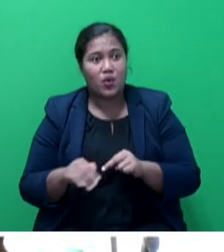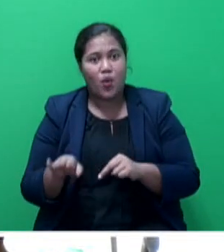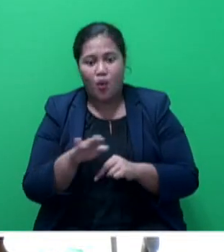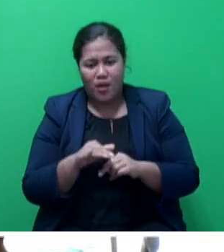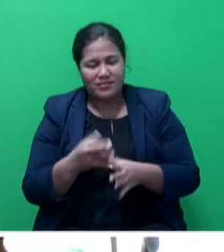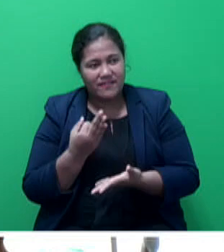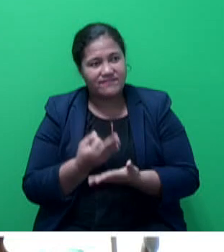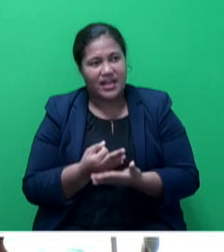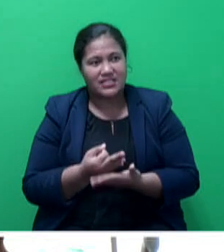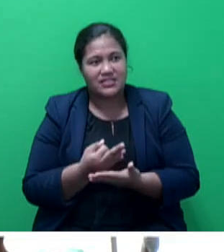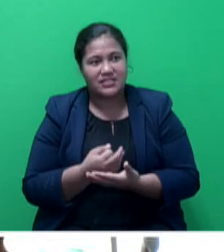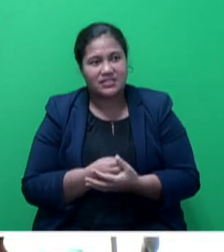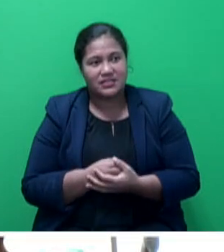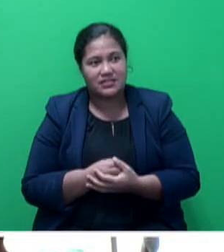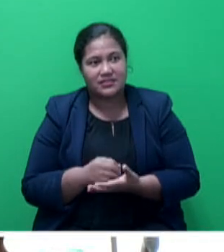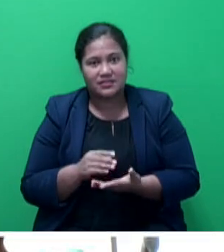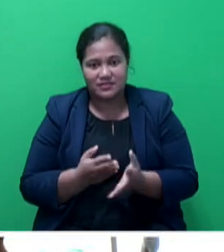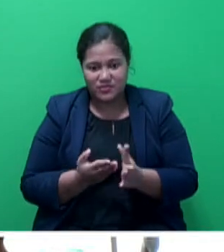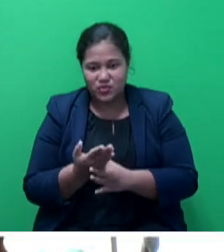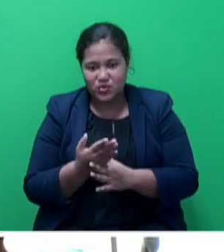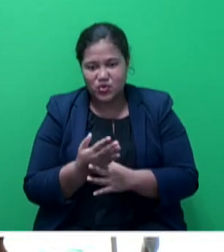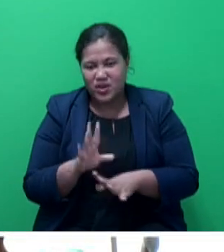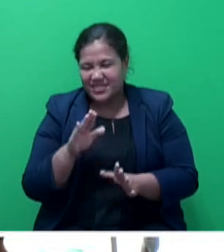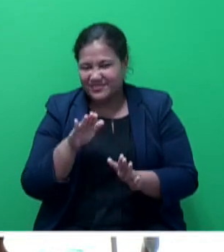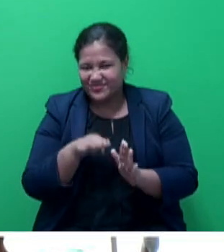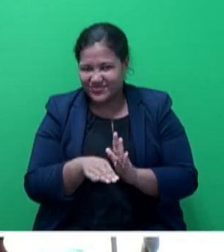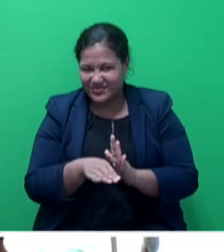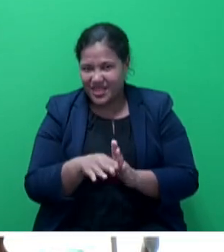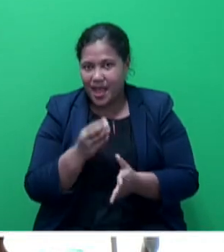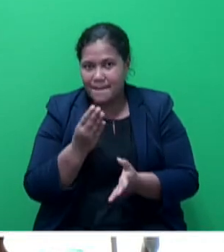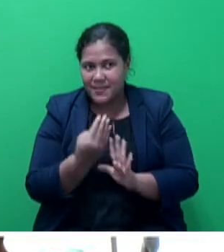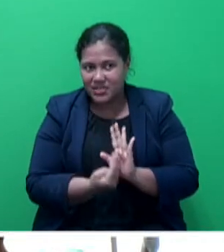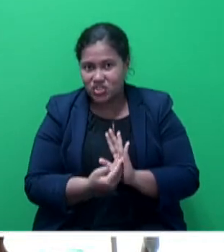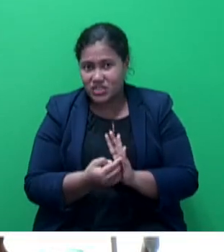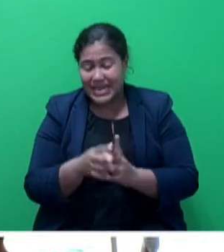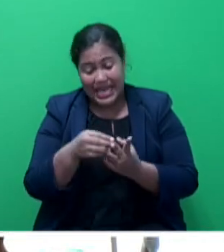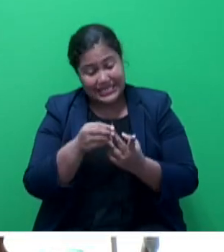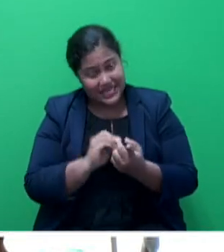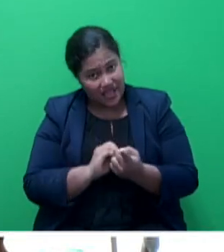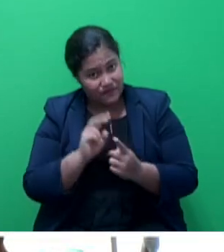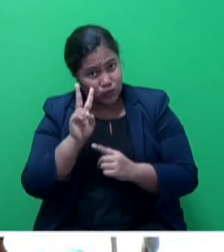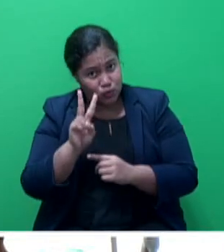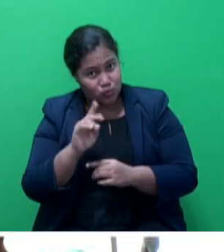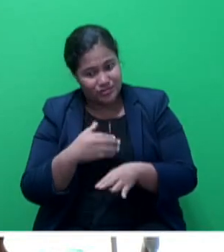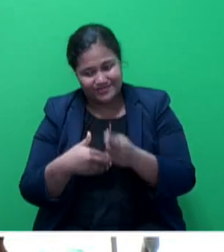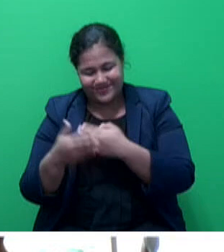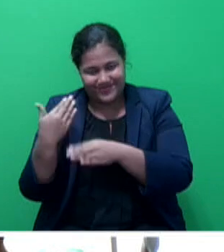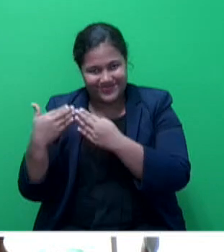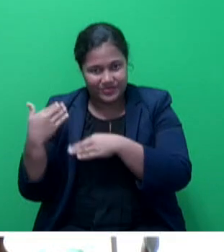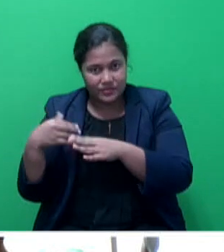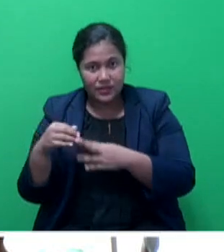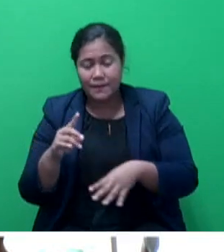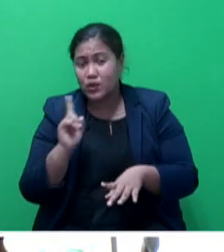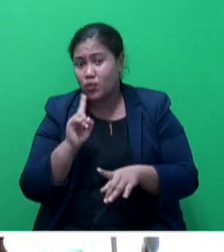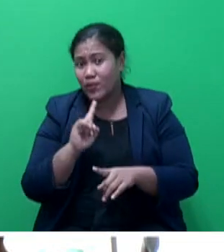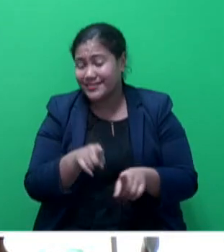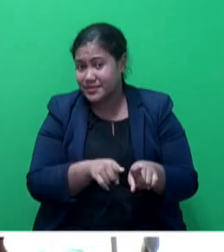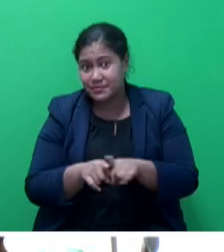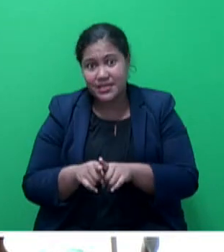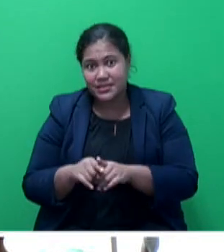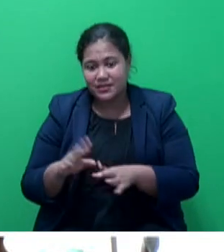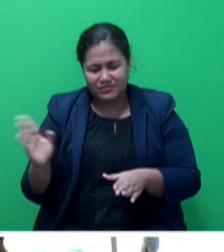funded through a deficit budget, except for 2 in our history. So essentially what it means, if you look at the